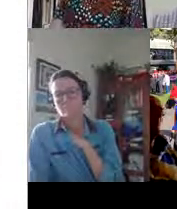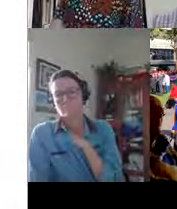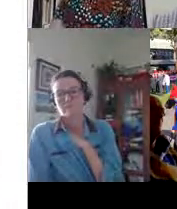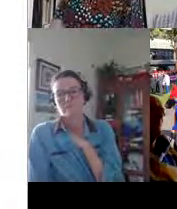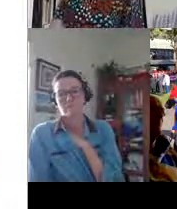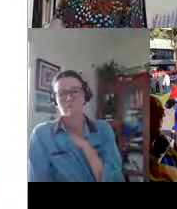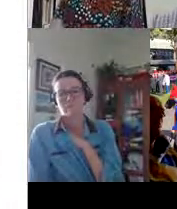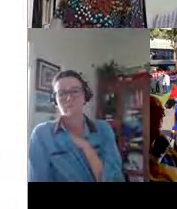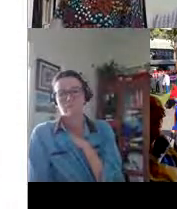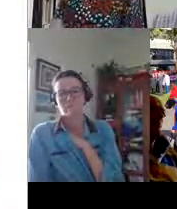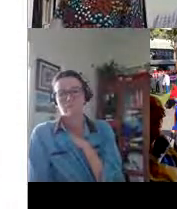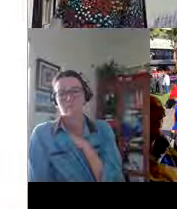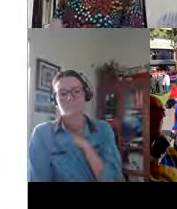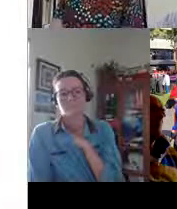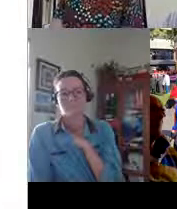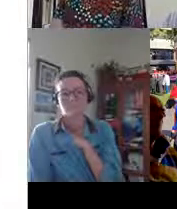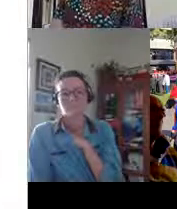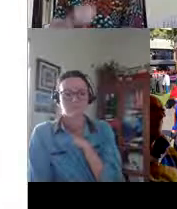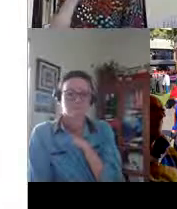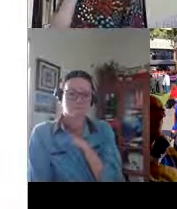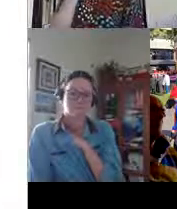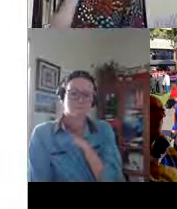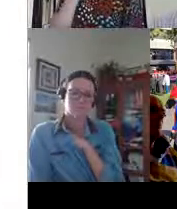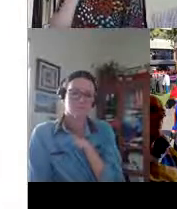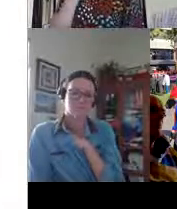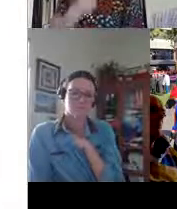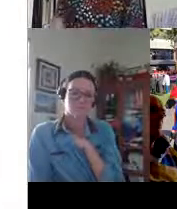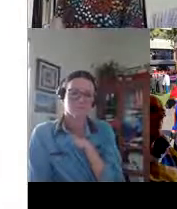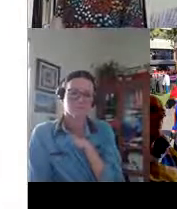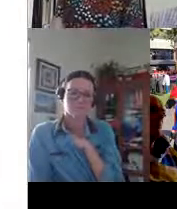it's quite difficult for mid-scale projects to